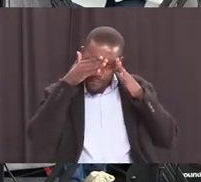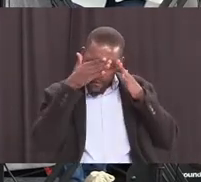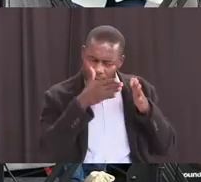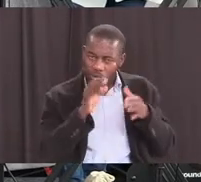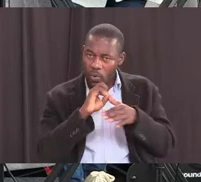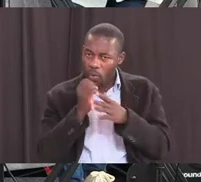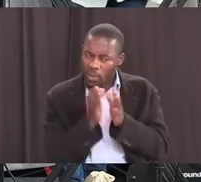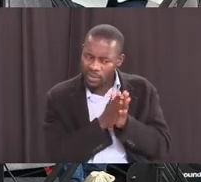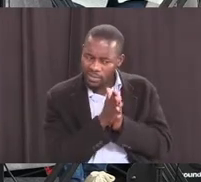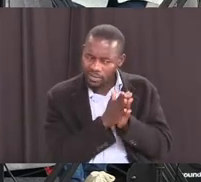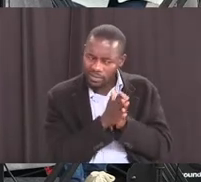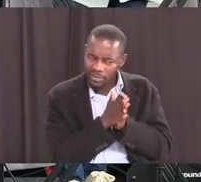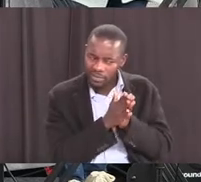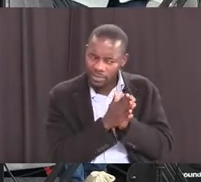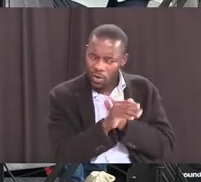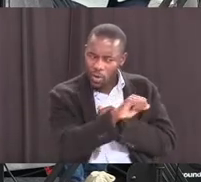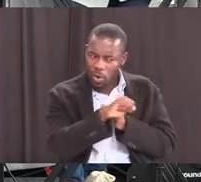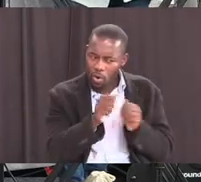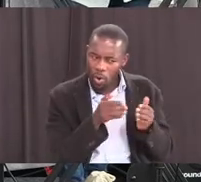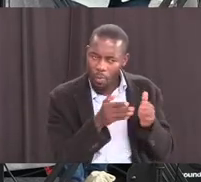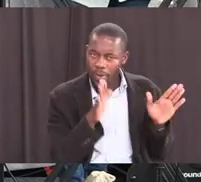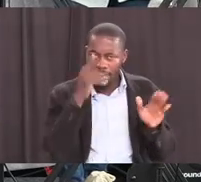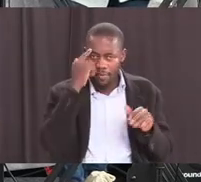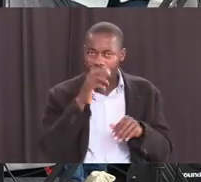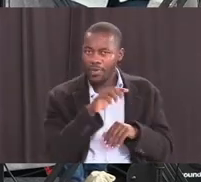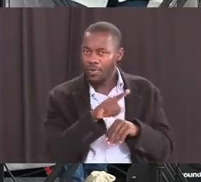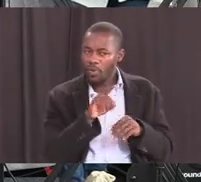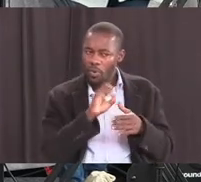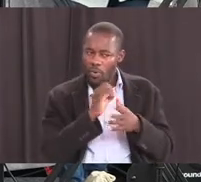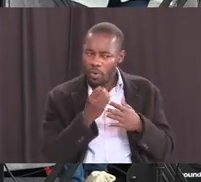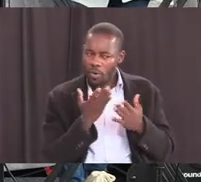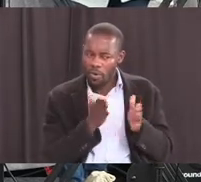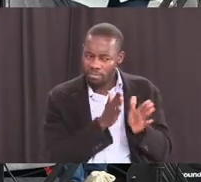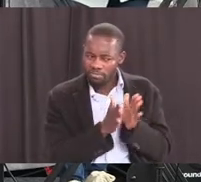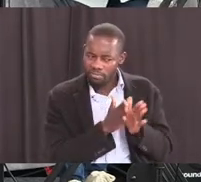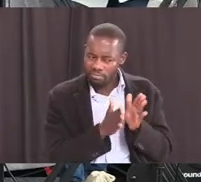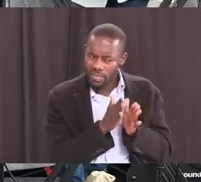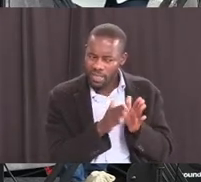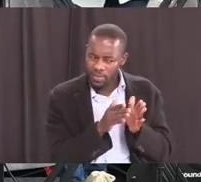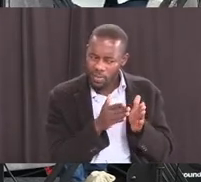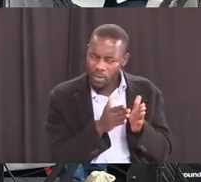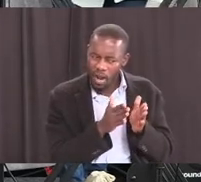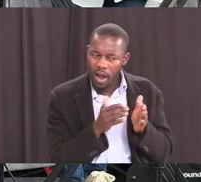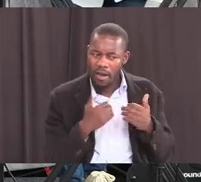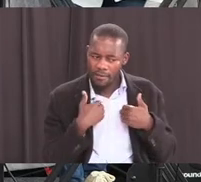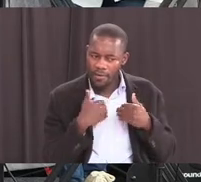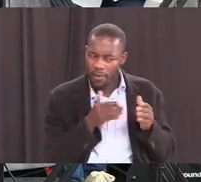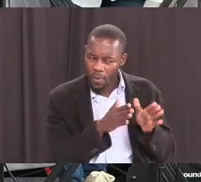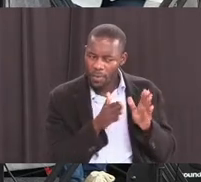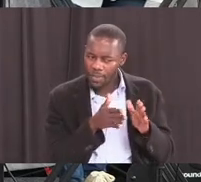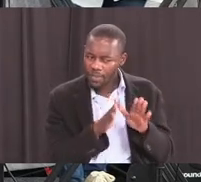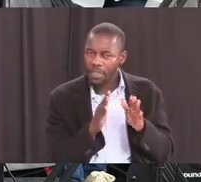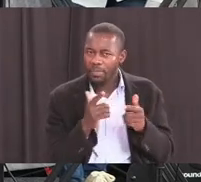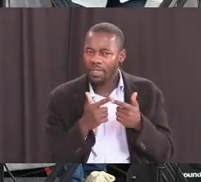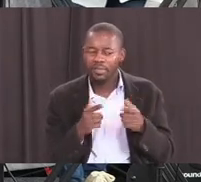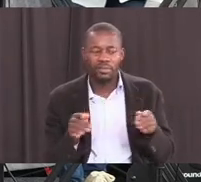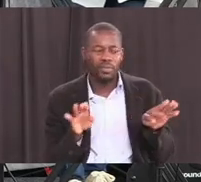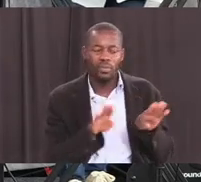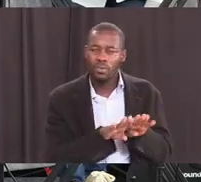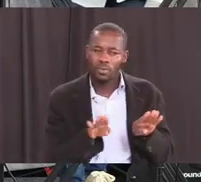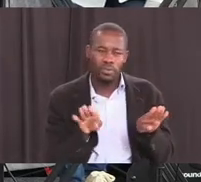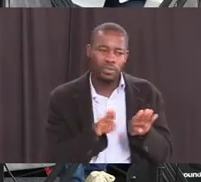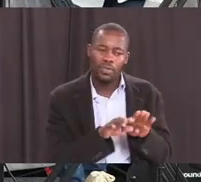closed. And it just hasn't happened once, it happened several times. Doors feel like they've